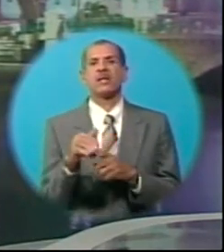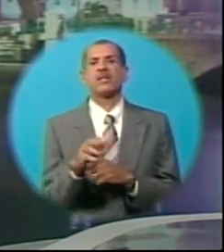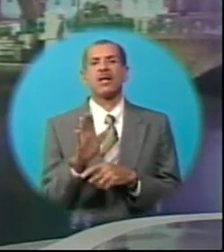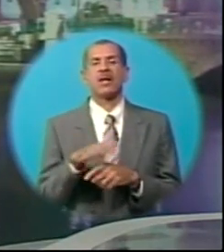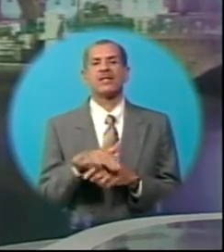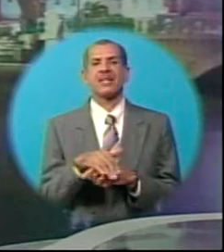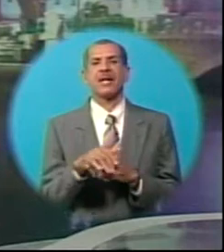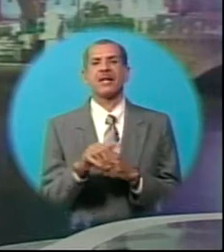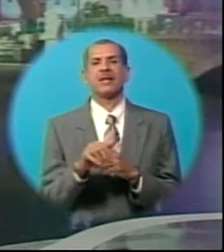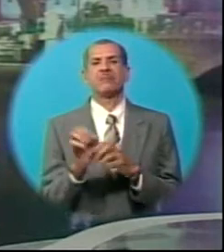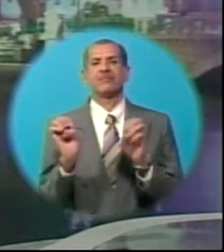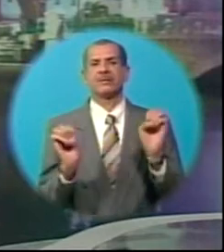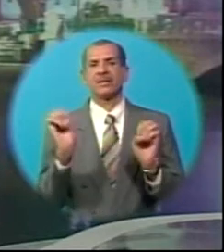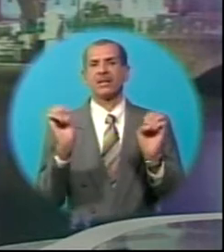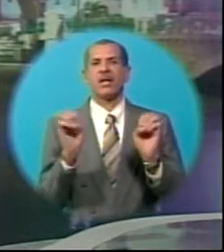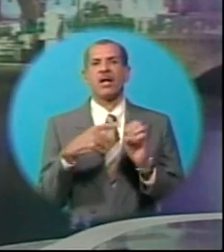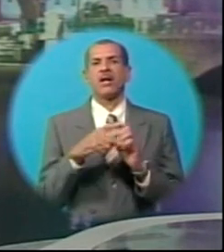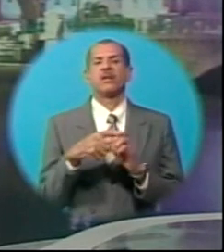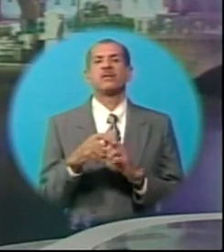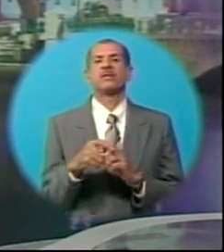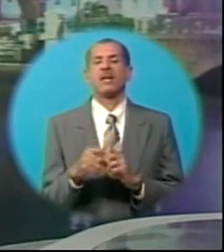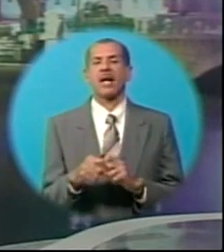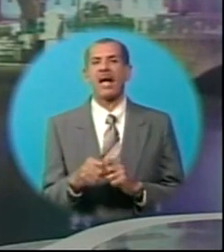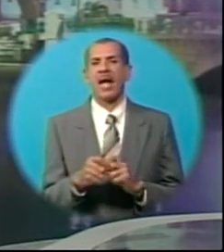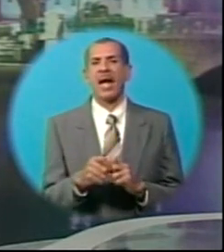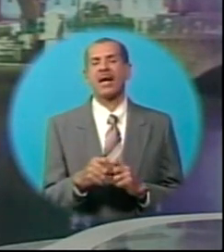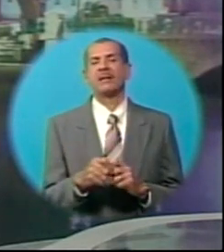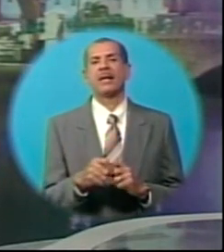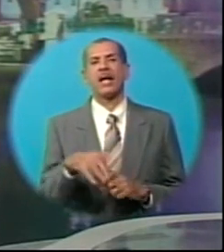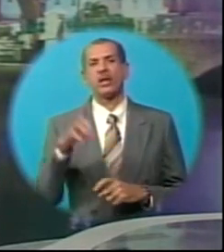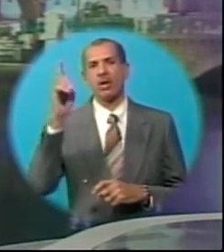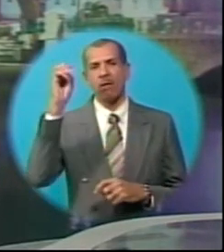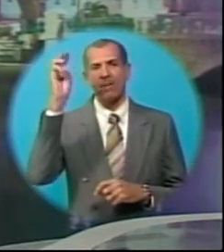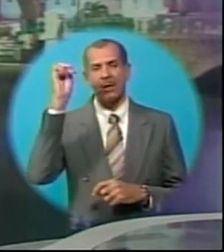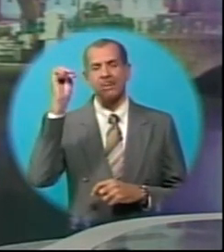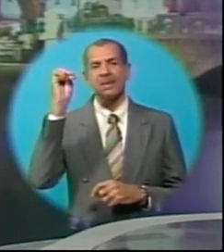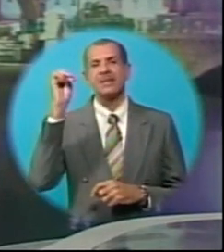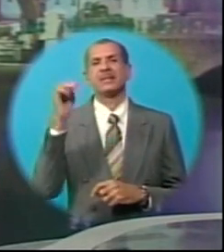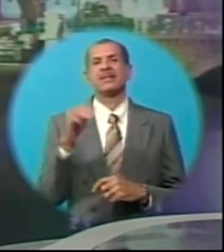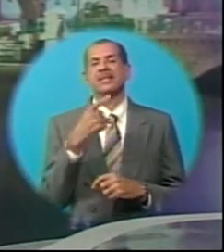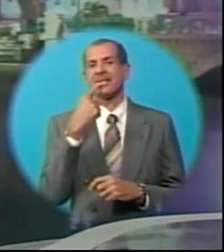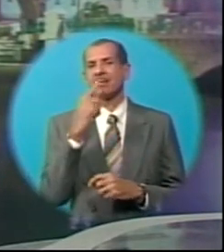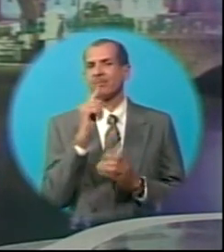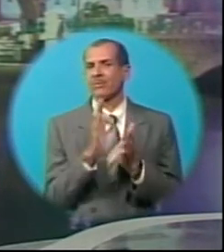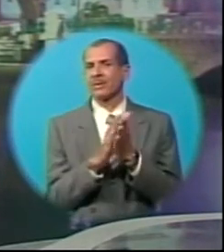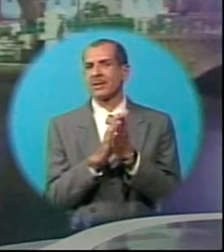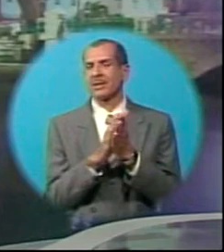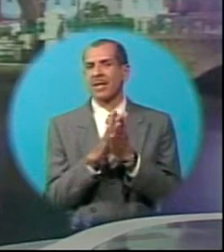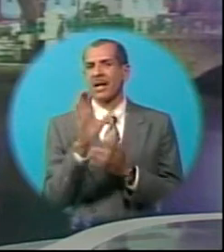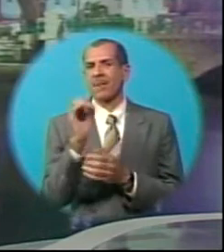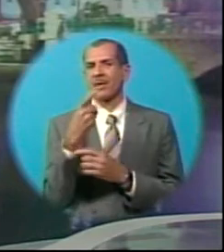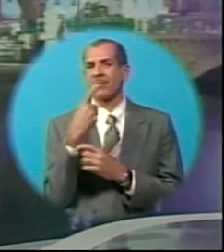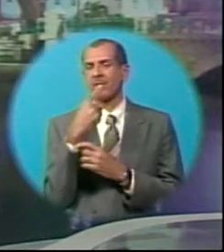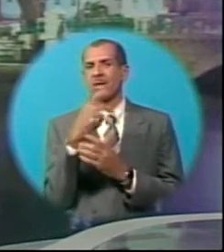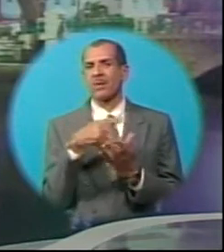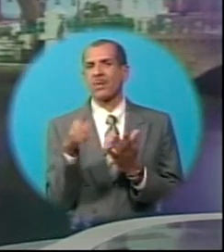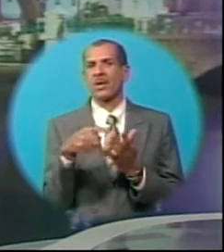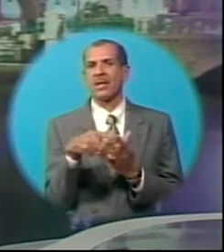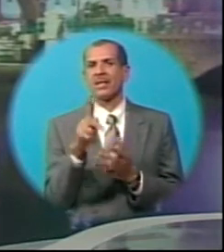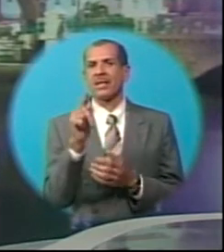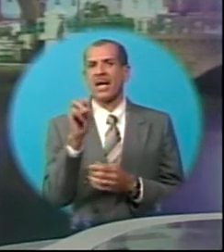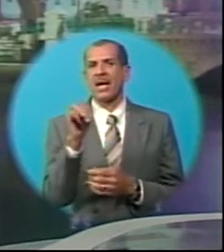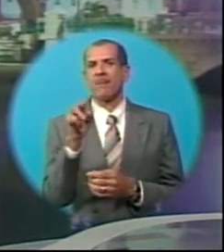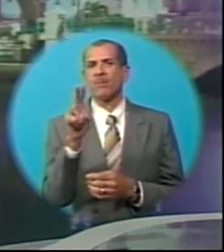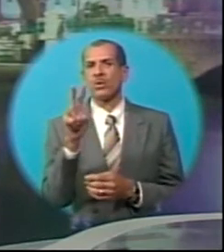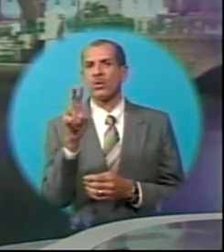trainer, and a discount on pharmaceuticals. Industry Minister Donville Innes commended the company for the program, saying CAM2 Solutions